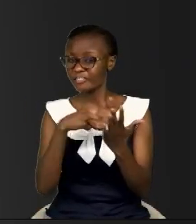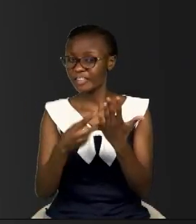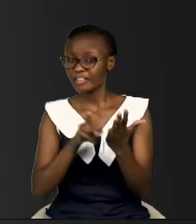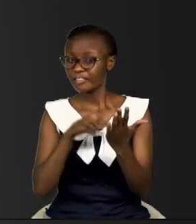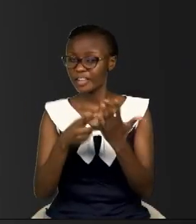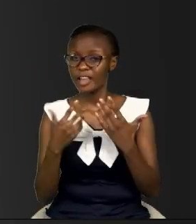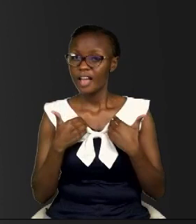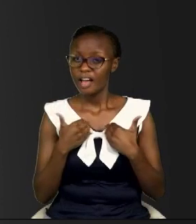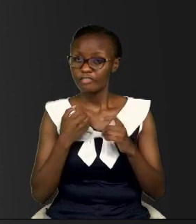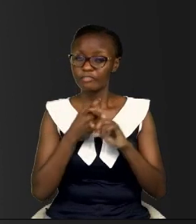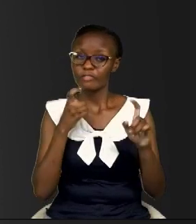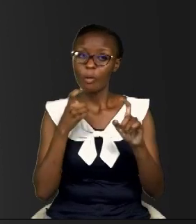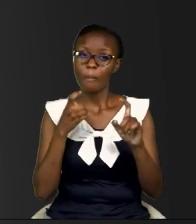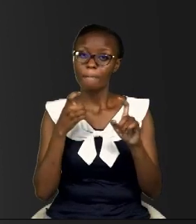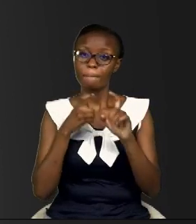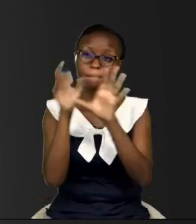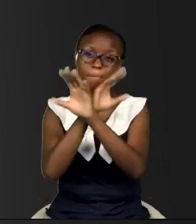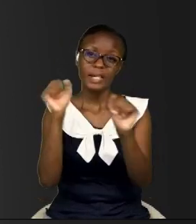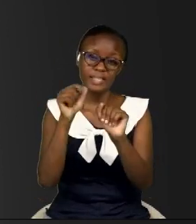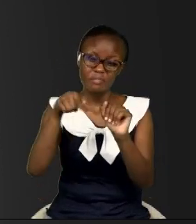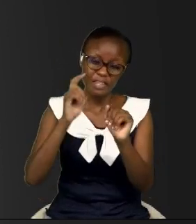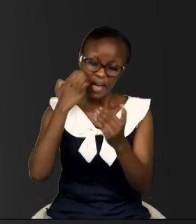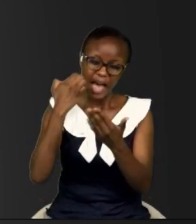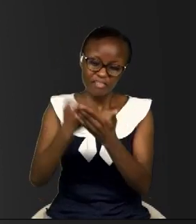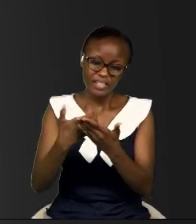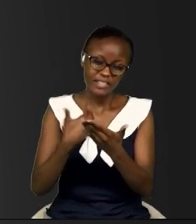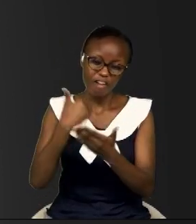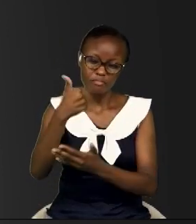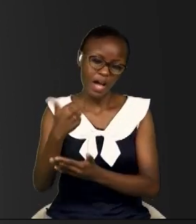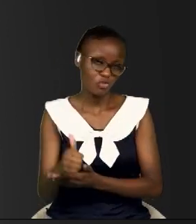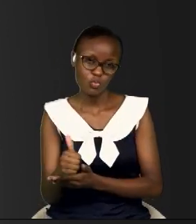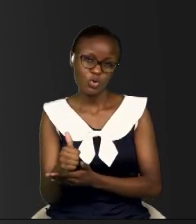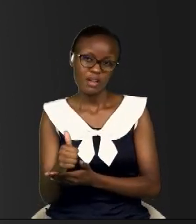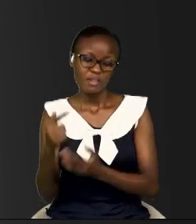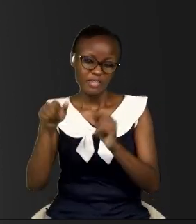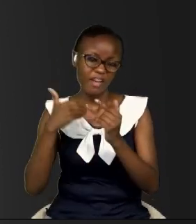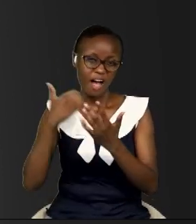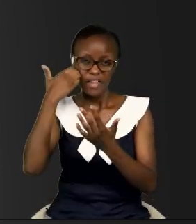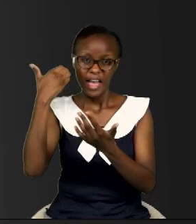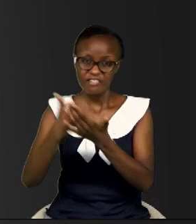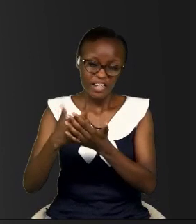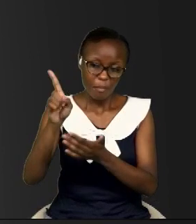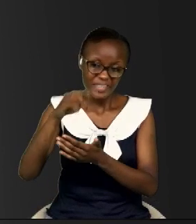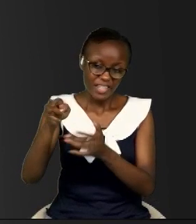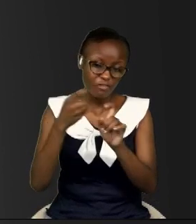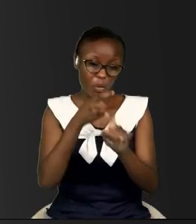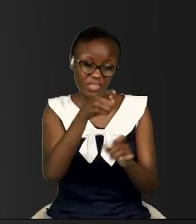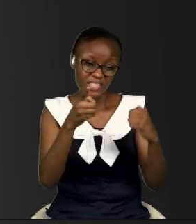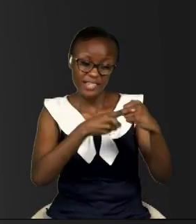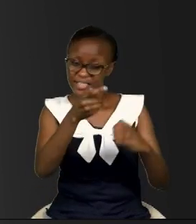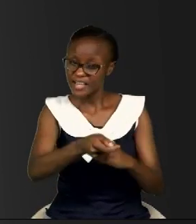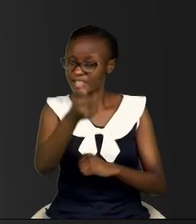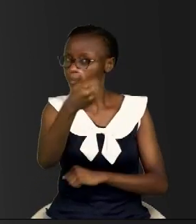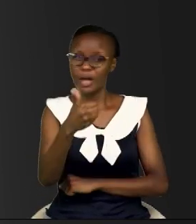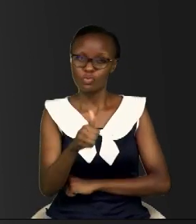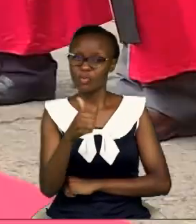to prove any wrongdoings on these 6 soon-to-be judges of Court of Appeal and judges of